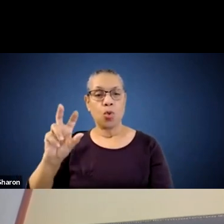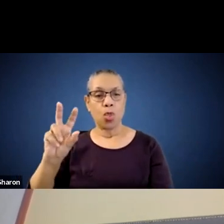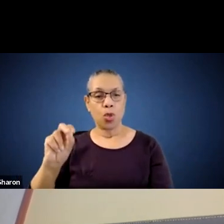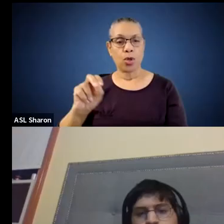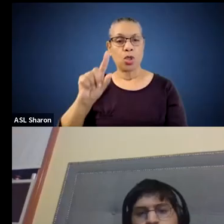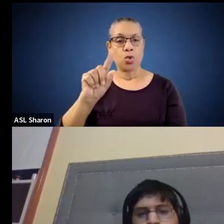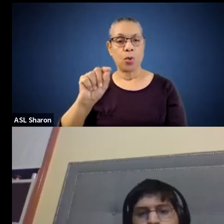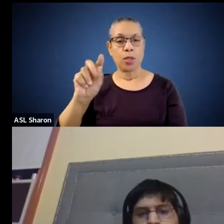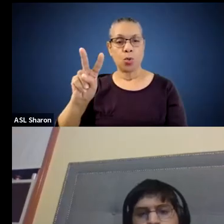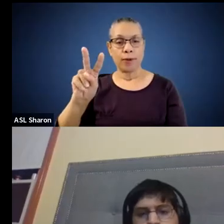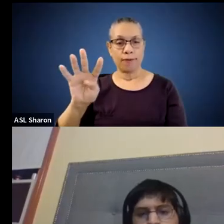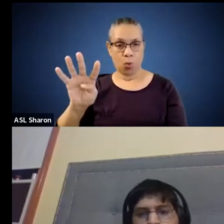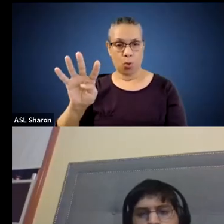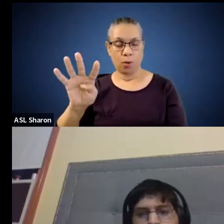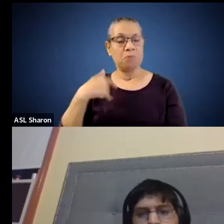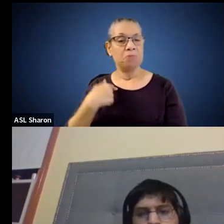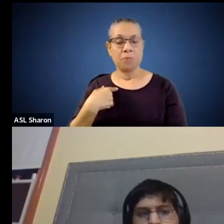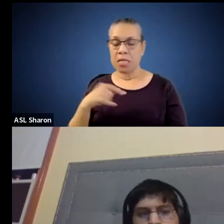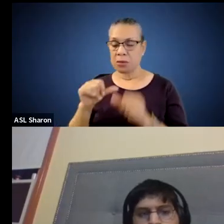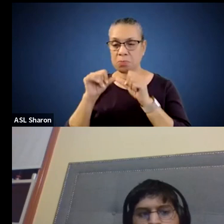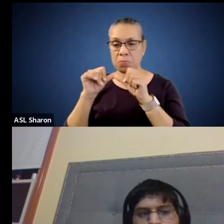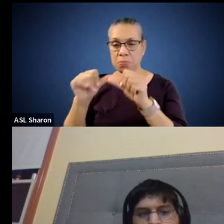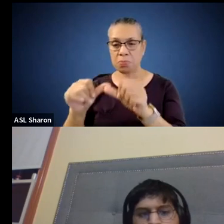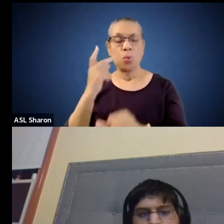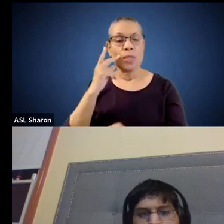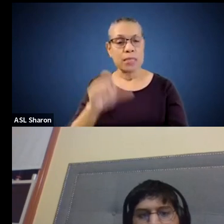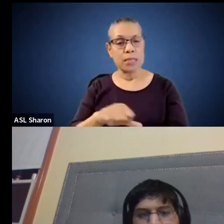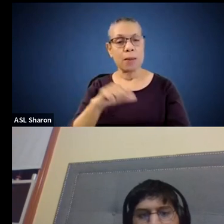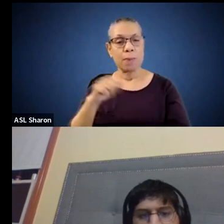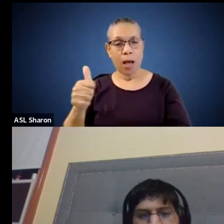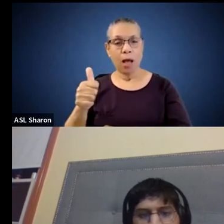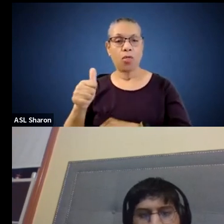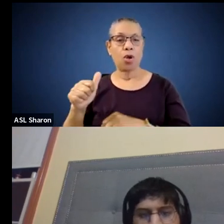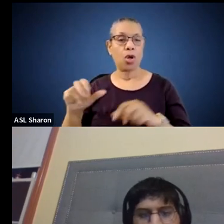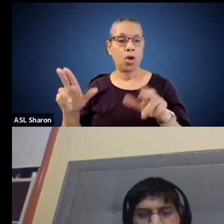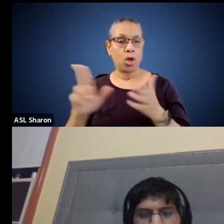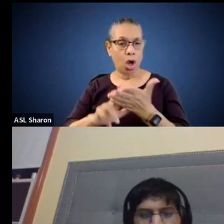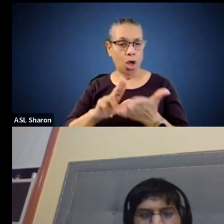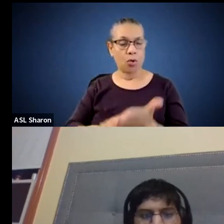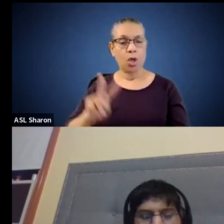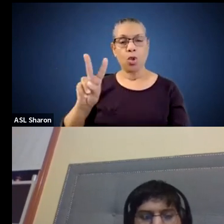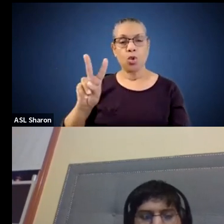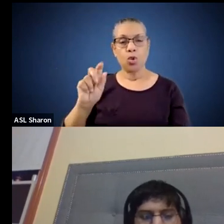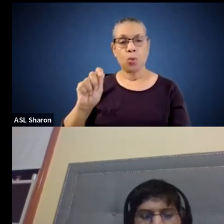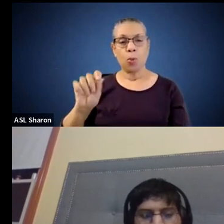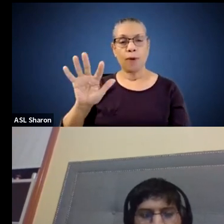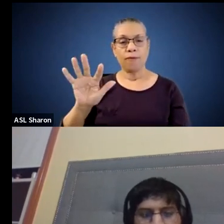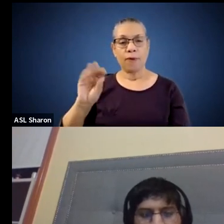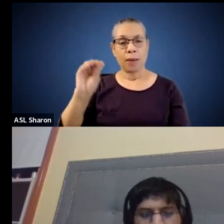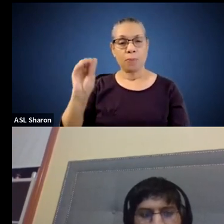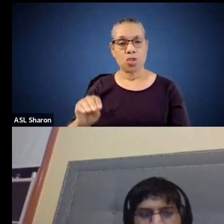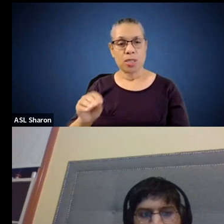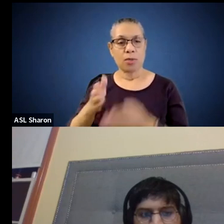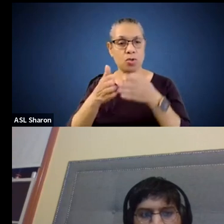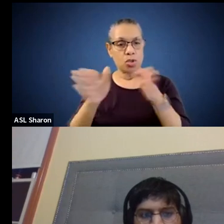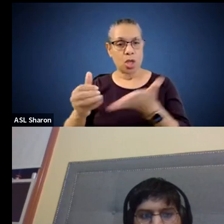and it follows the consistent pattern that we've seen with some of our other bargaining units of 2.5 percent General wage increases